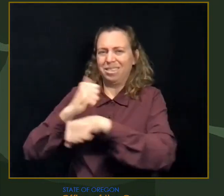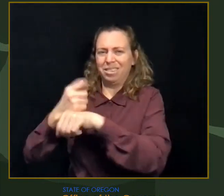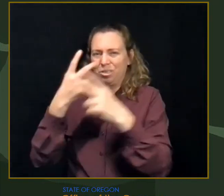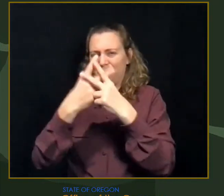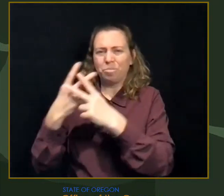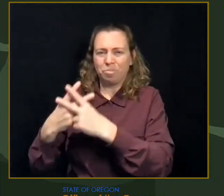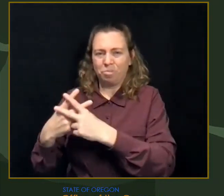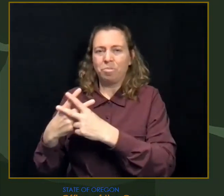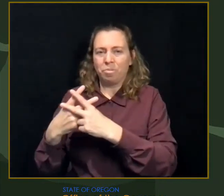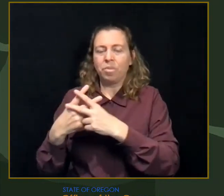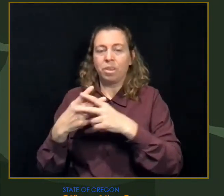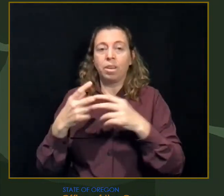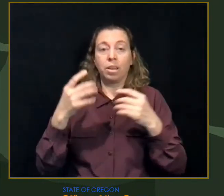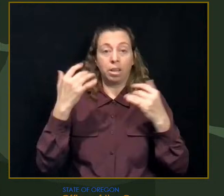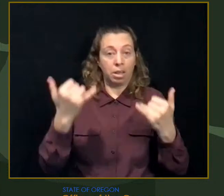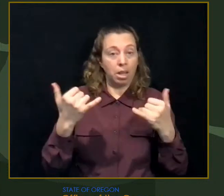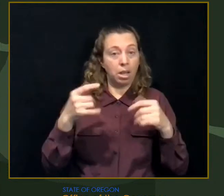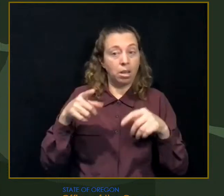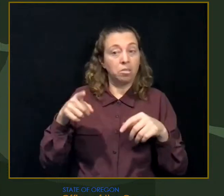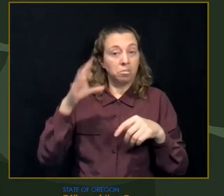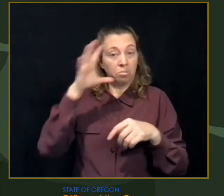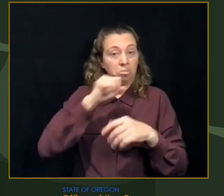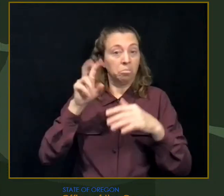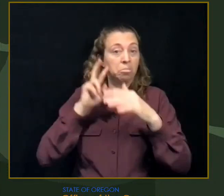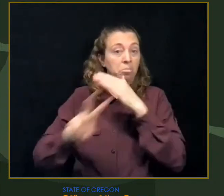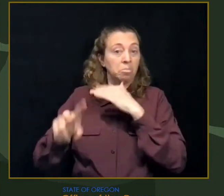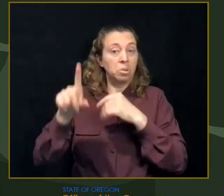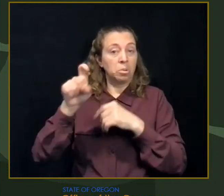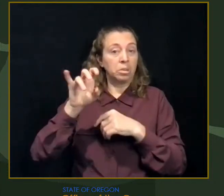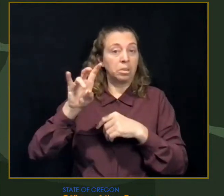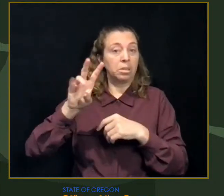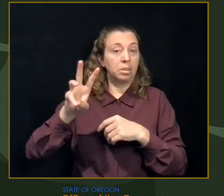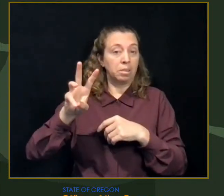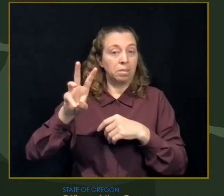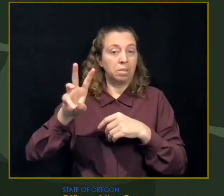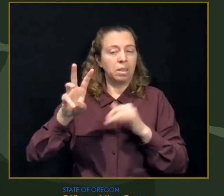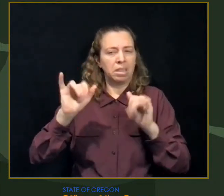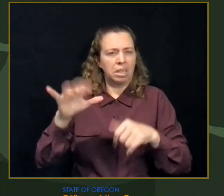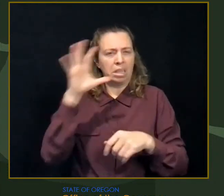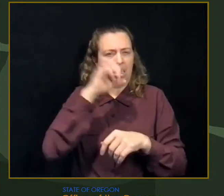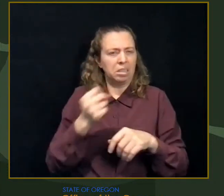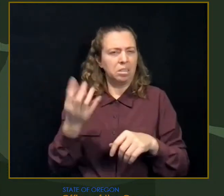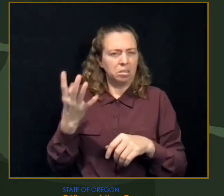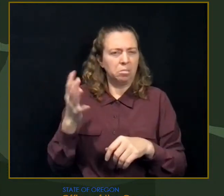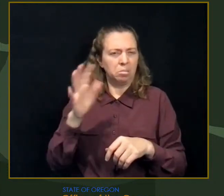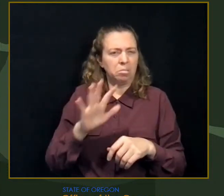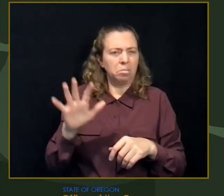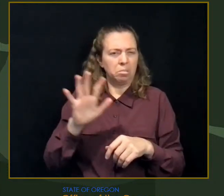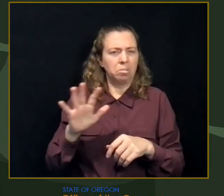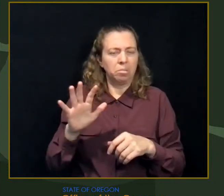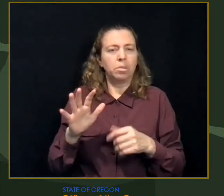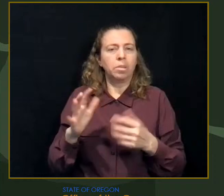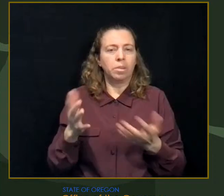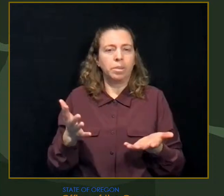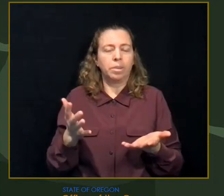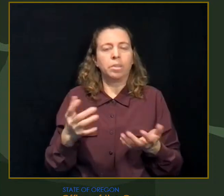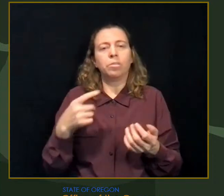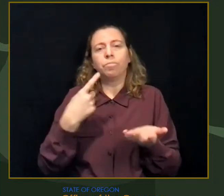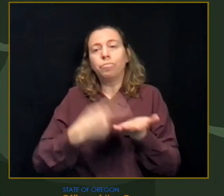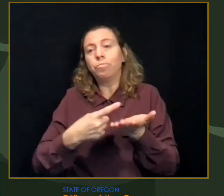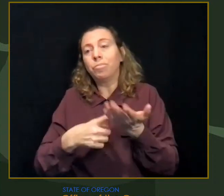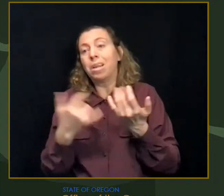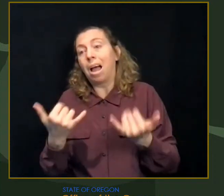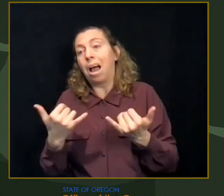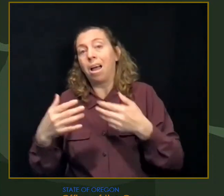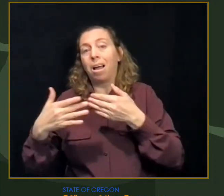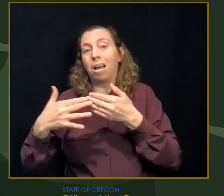the deaths that I calculate are actually anytime between May 1st and actually through the end of summer, although most of the difference is here in the next